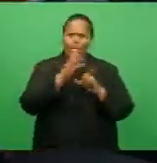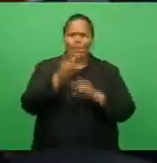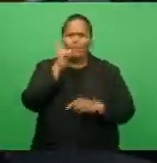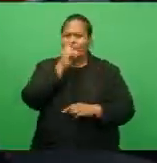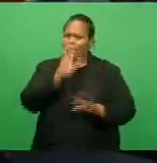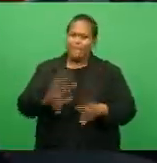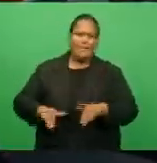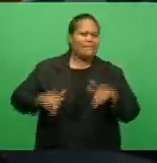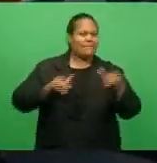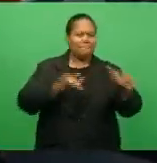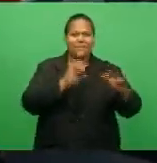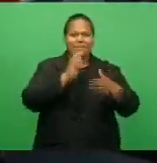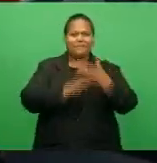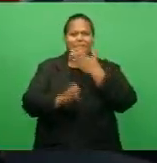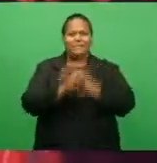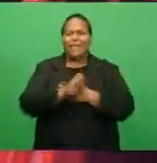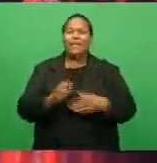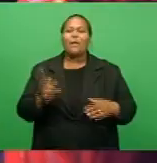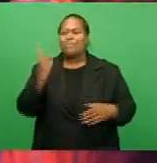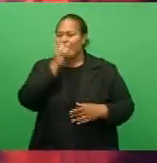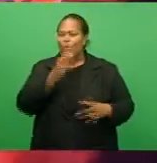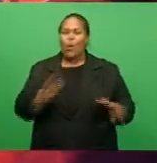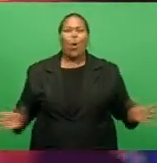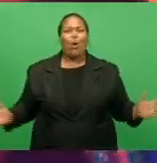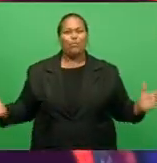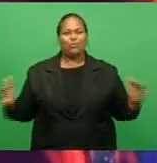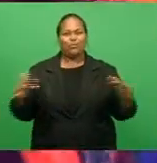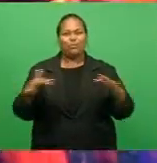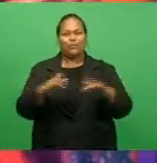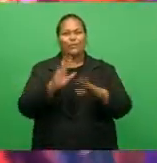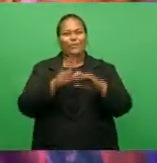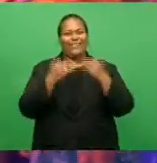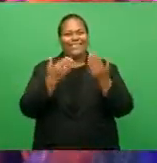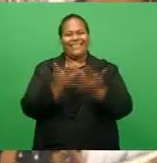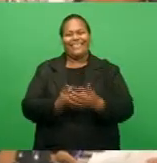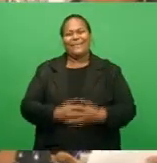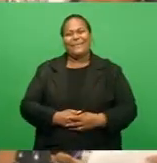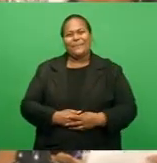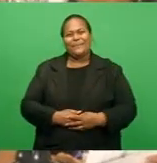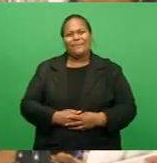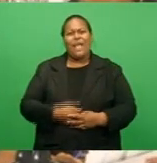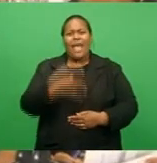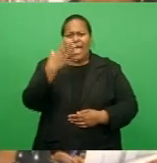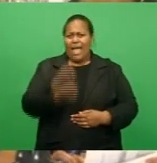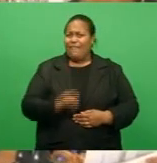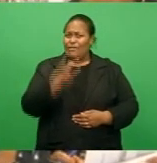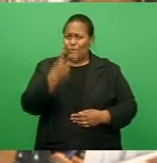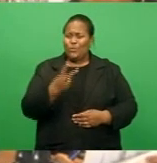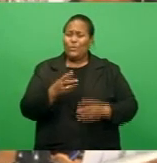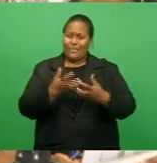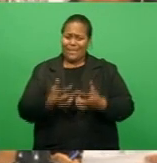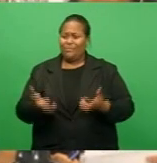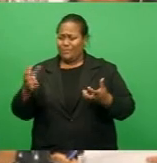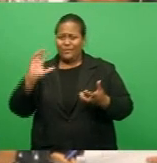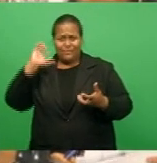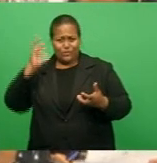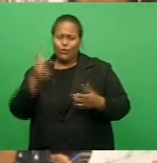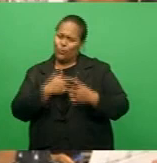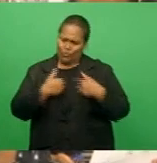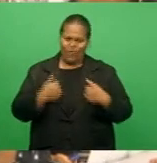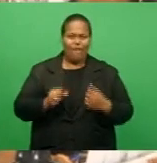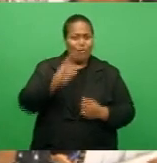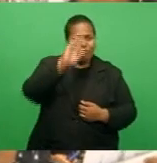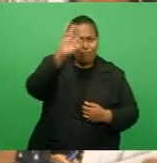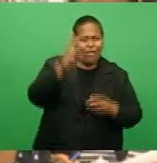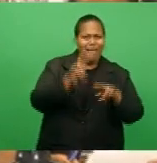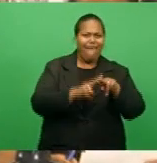participating in an event that brings people together. So apart from Mirchi FM and Radio Fiji 2, we have had interests from Bula FM and